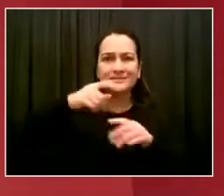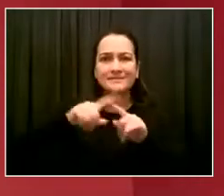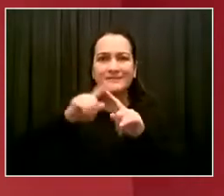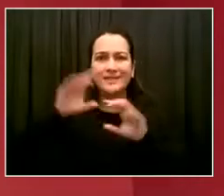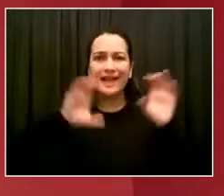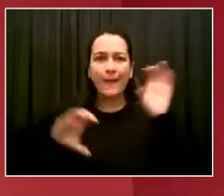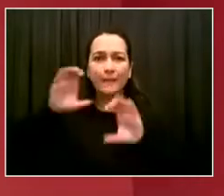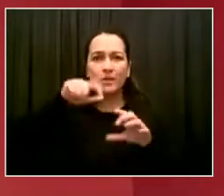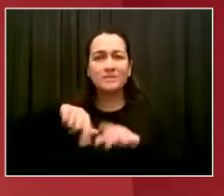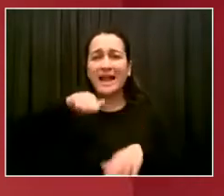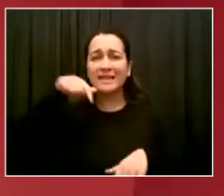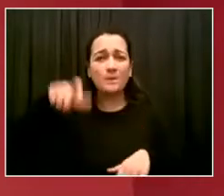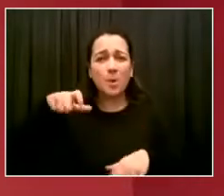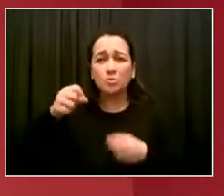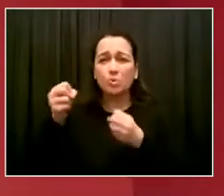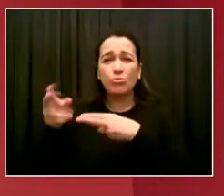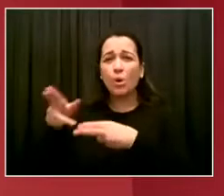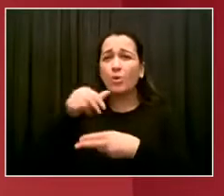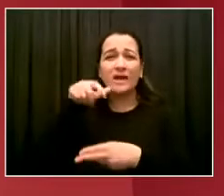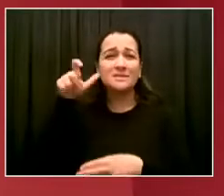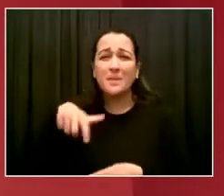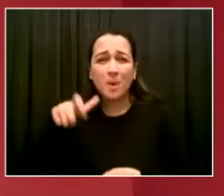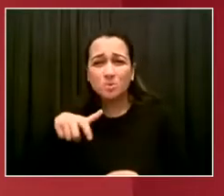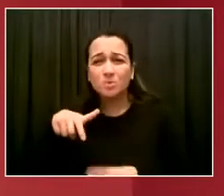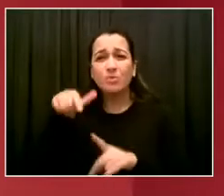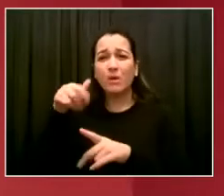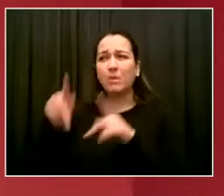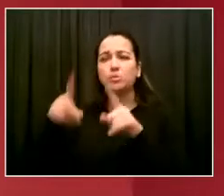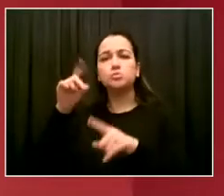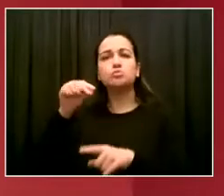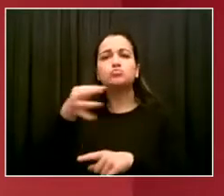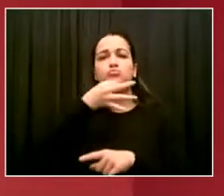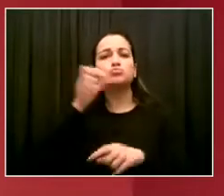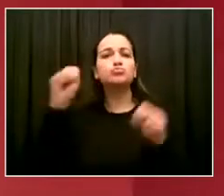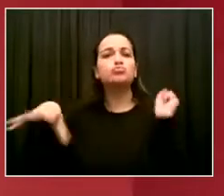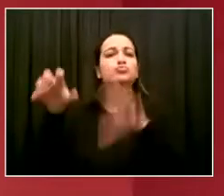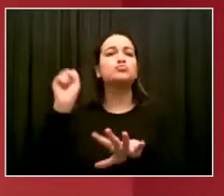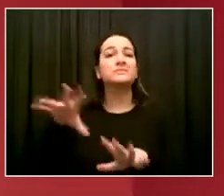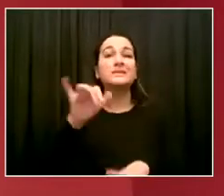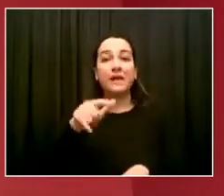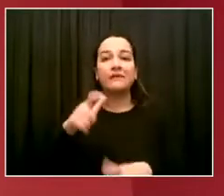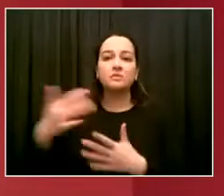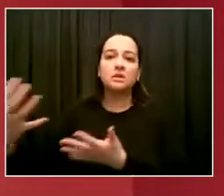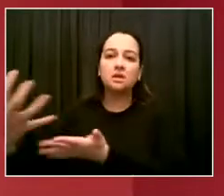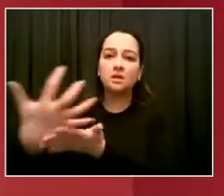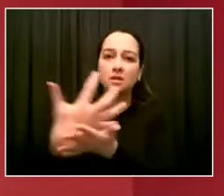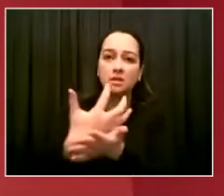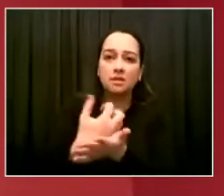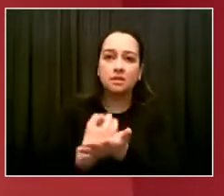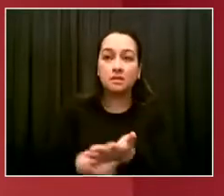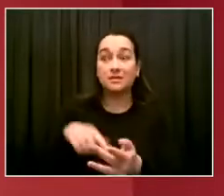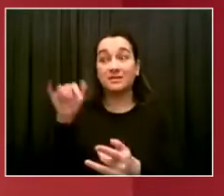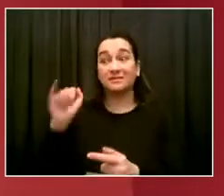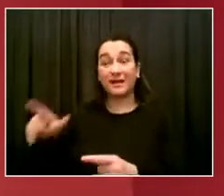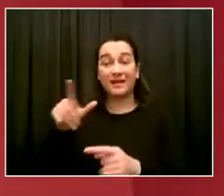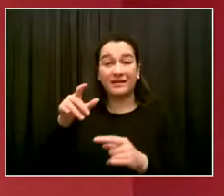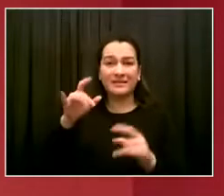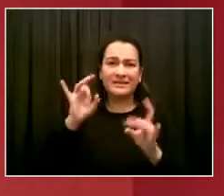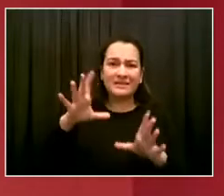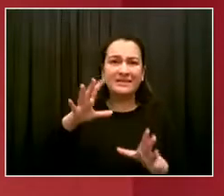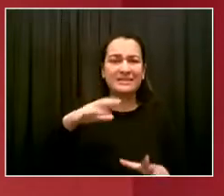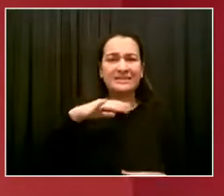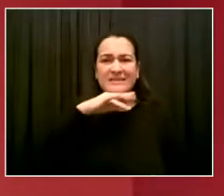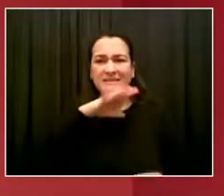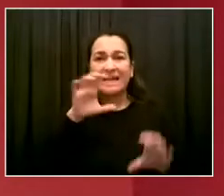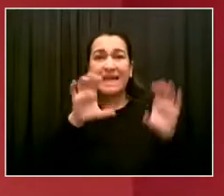forward to working with the city agencies to make sure that the Bronx receives full access to many of these much needed initiatives. And